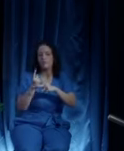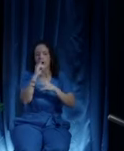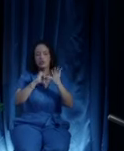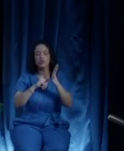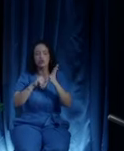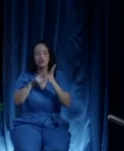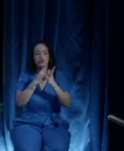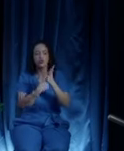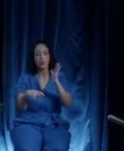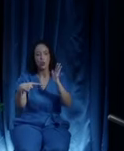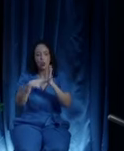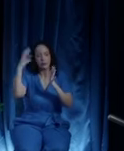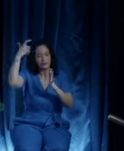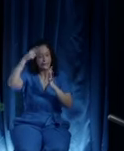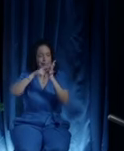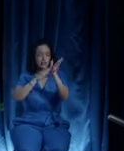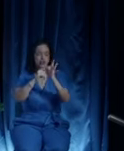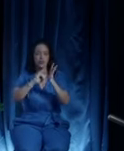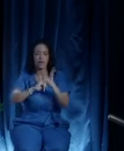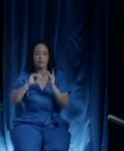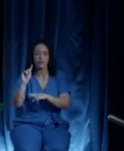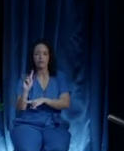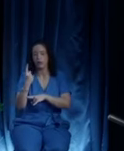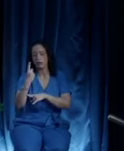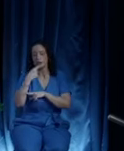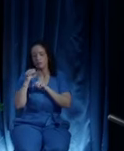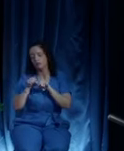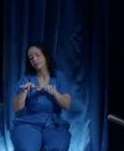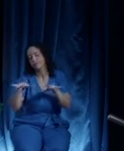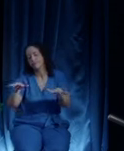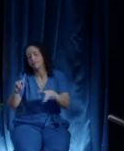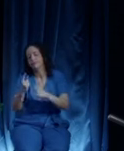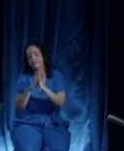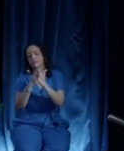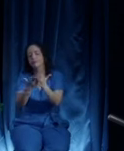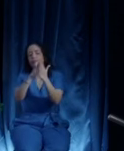James I, is out in June. And so as not to annoy the Scotch,